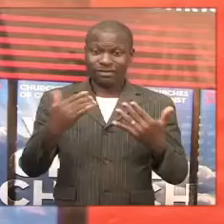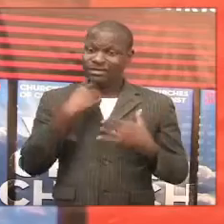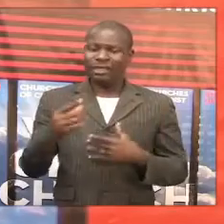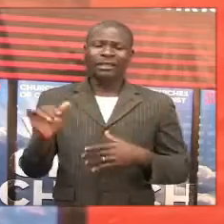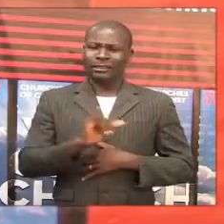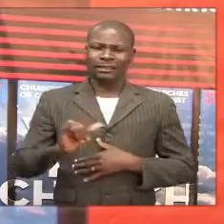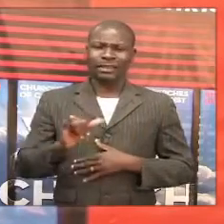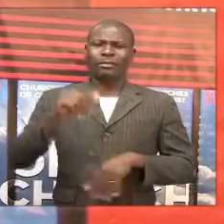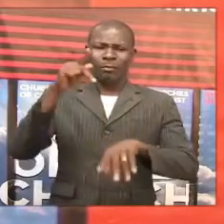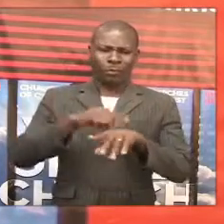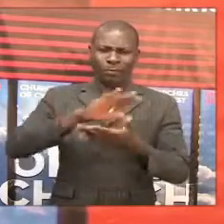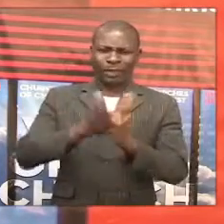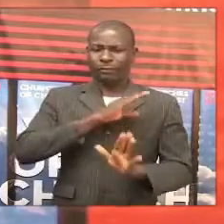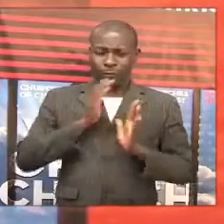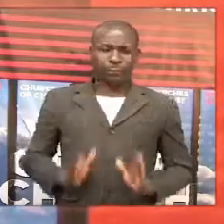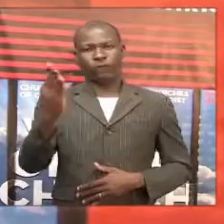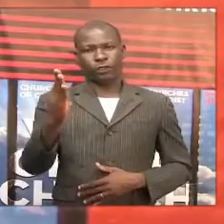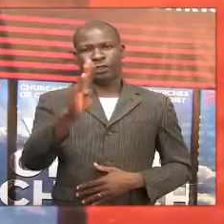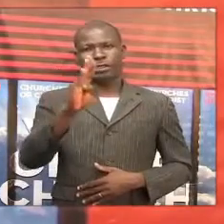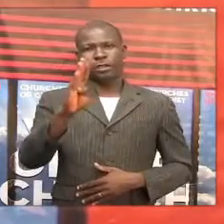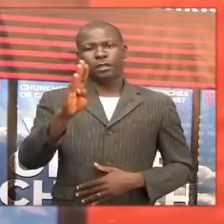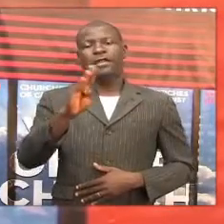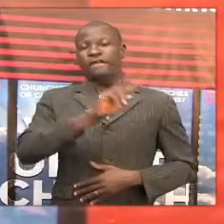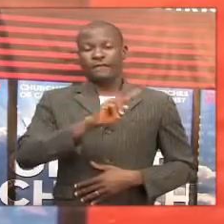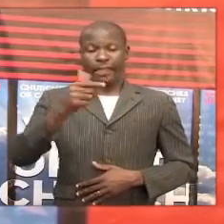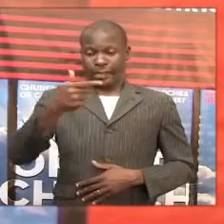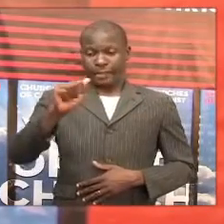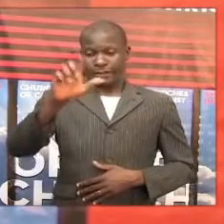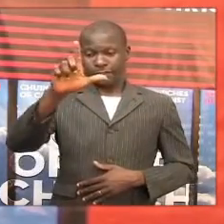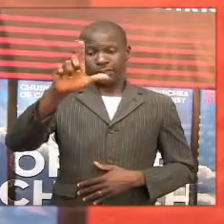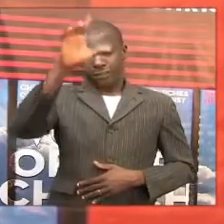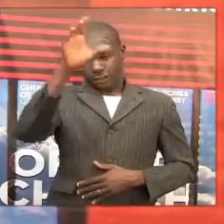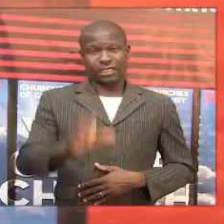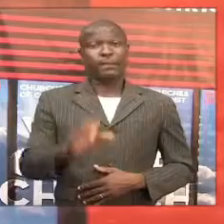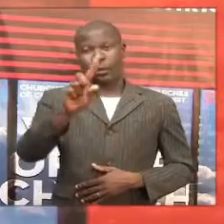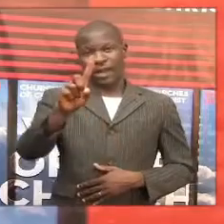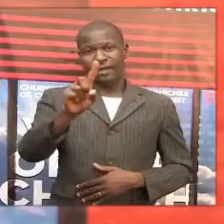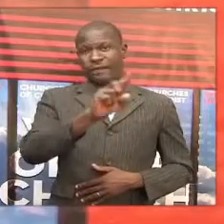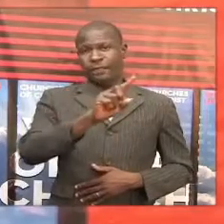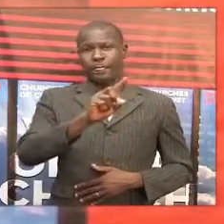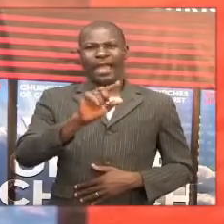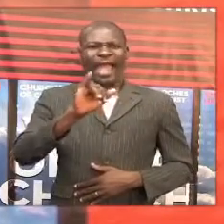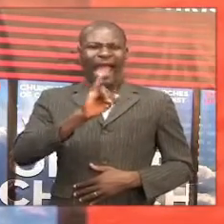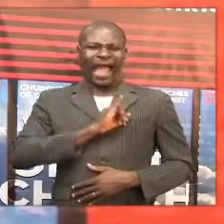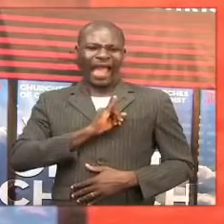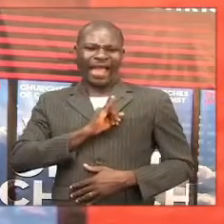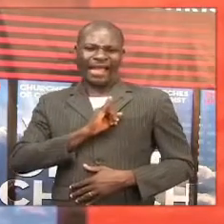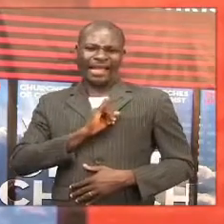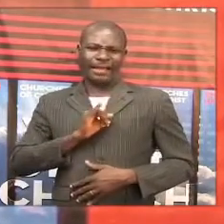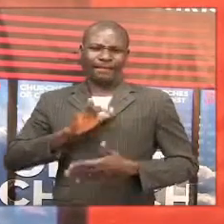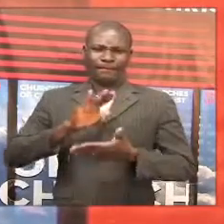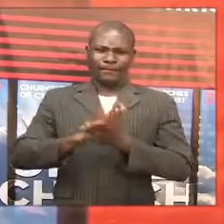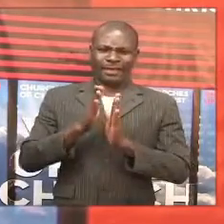ni. Verse 14 of Galatians chapter 1, no, was it? And I advanced in